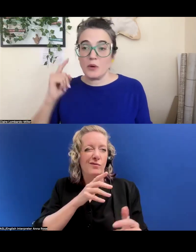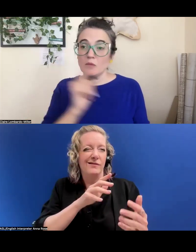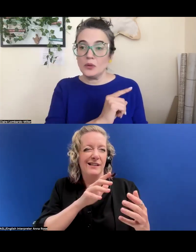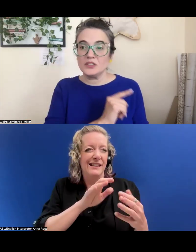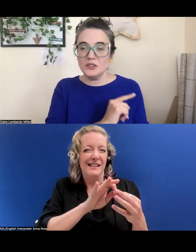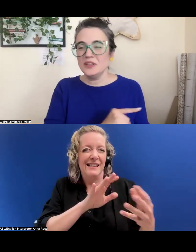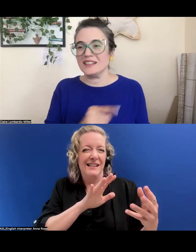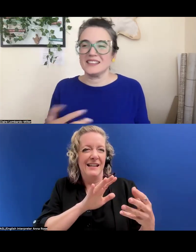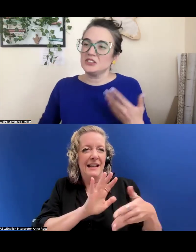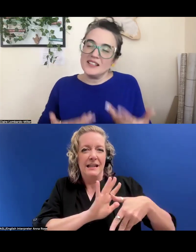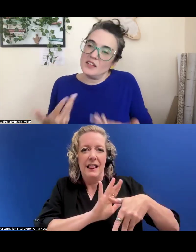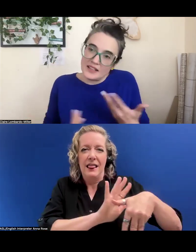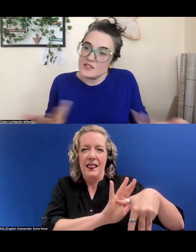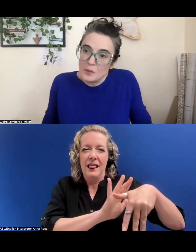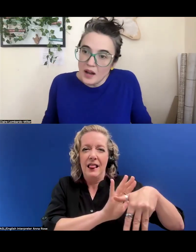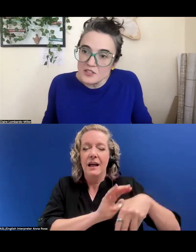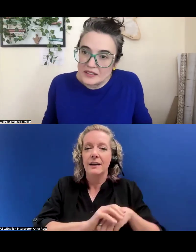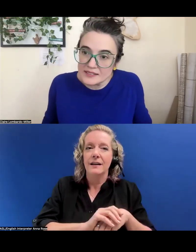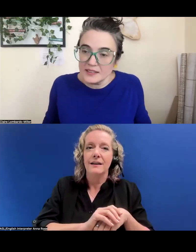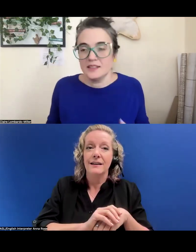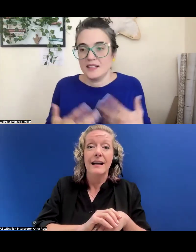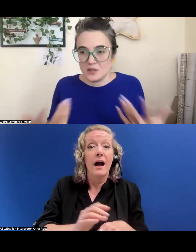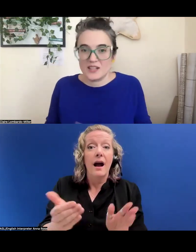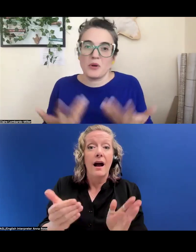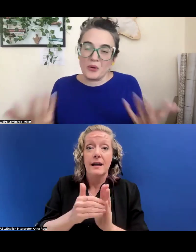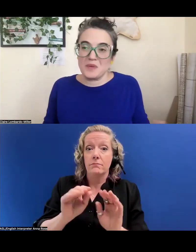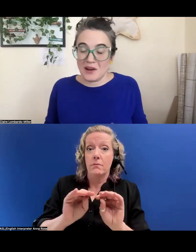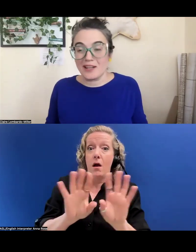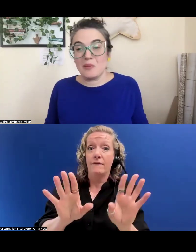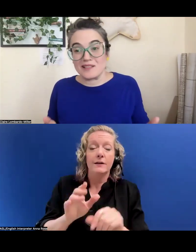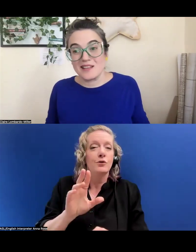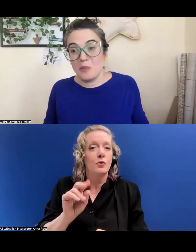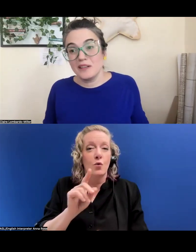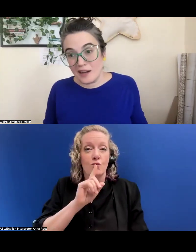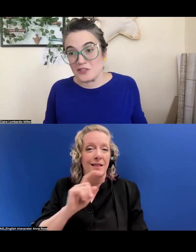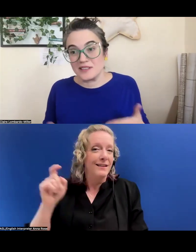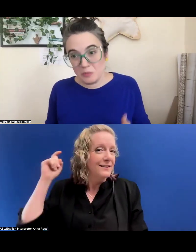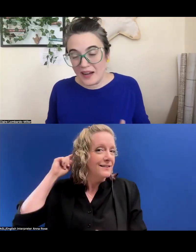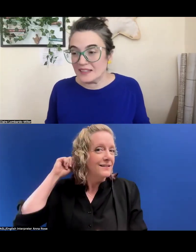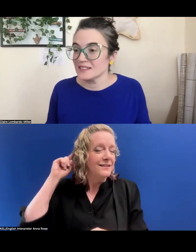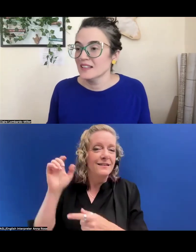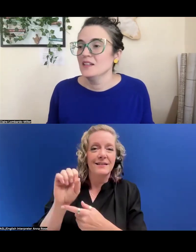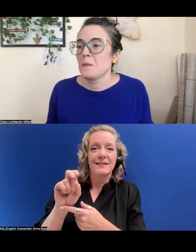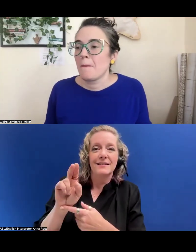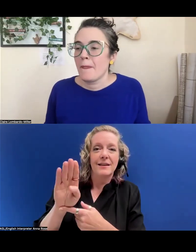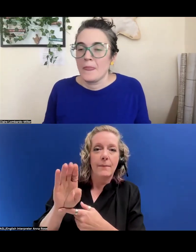hear you, I'm going to do this. It's subconscious. That's why we're going to be talking about subconscious